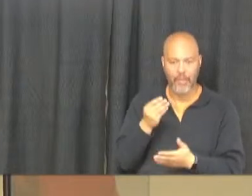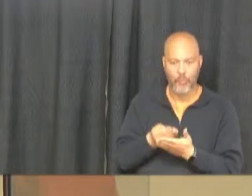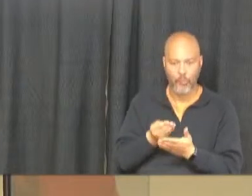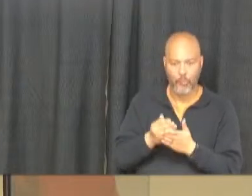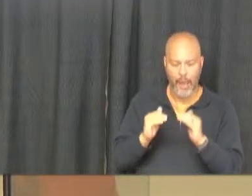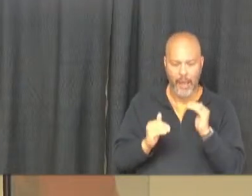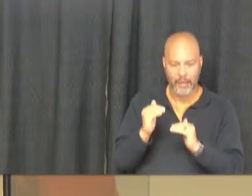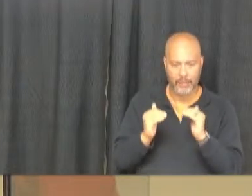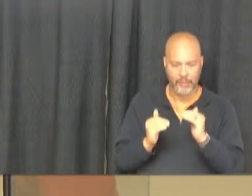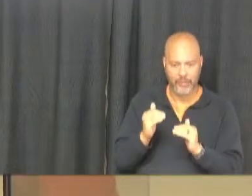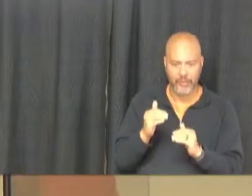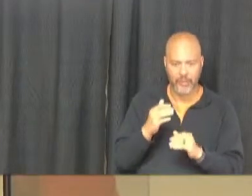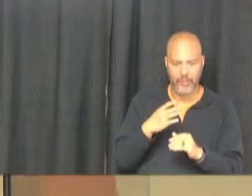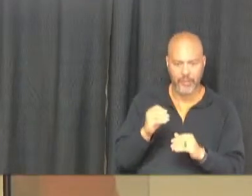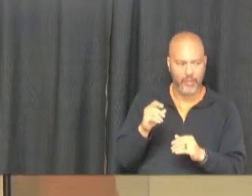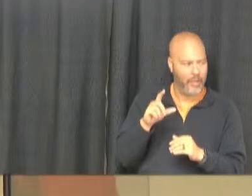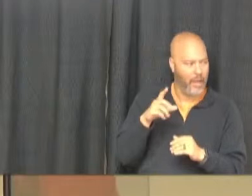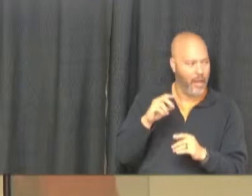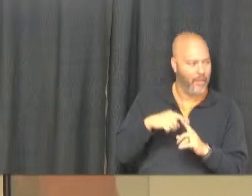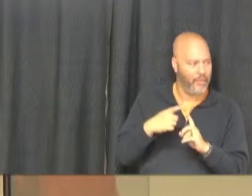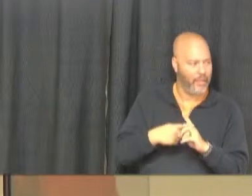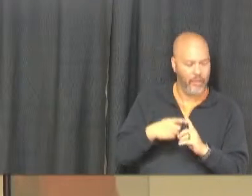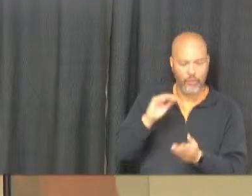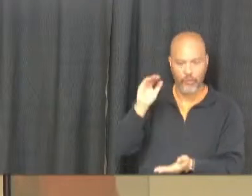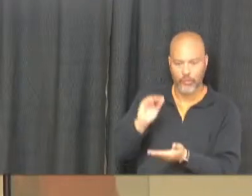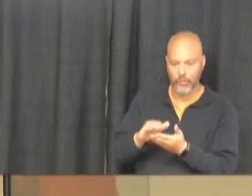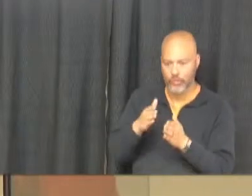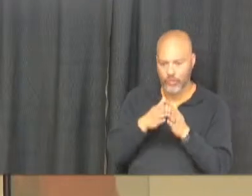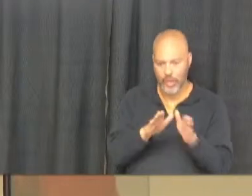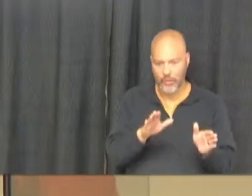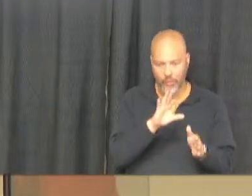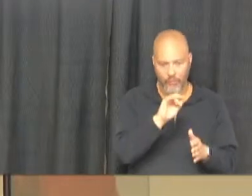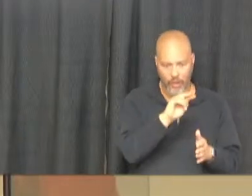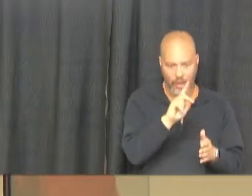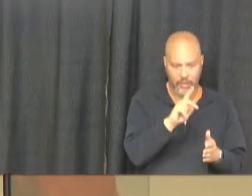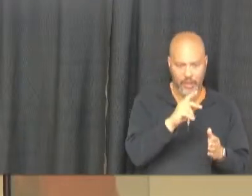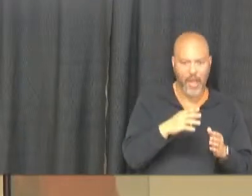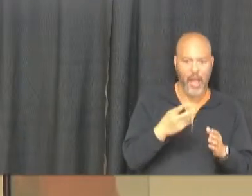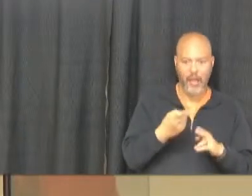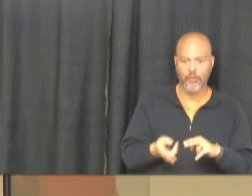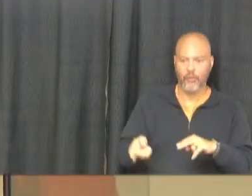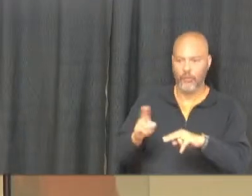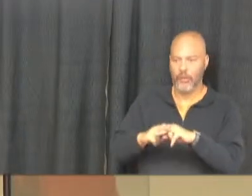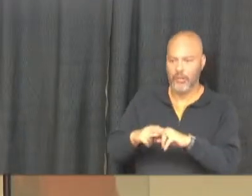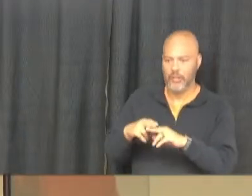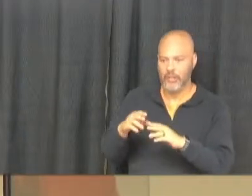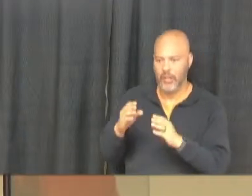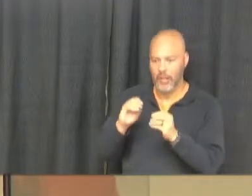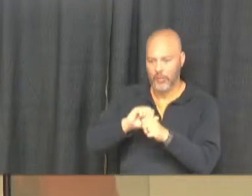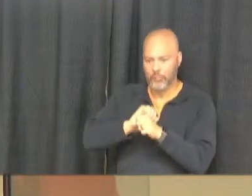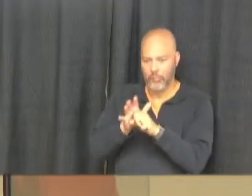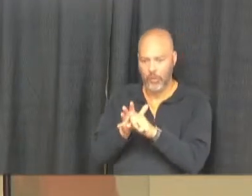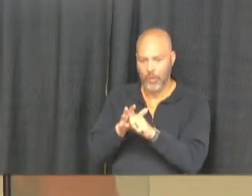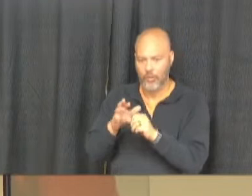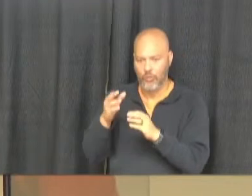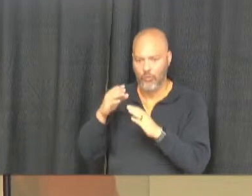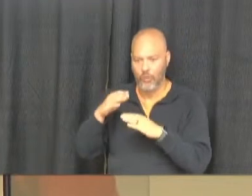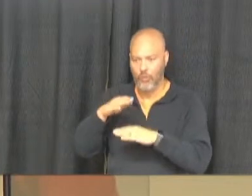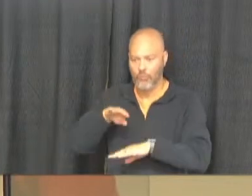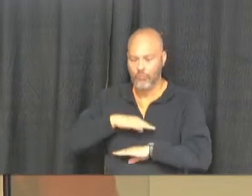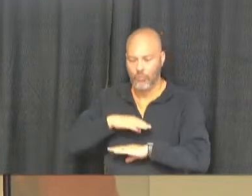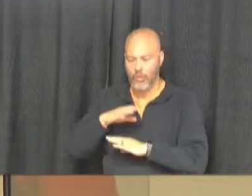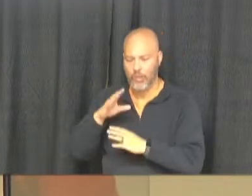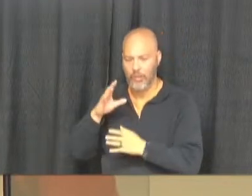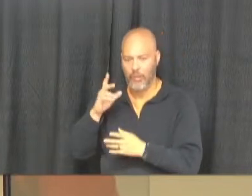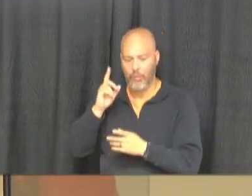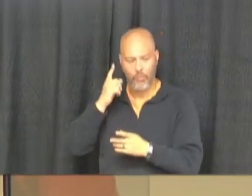balance, general fund, 20,000, and then reduce the general fund departments and increase the pandemic relief fund. This all has to do with,